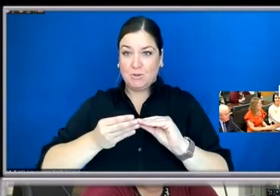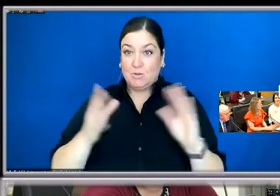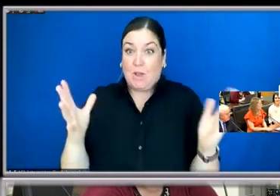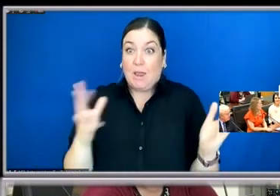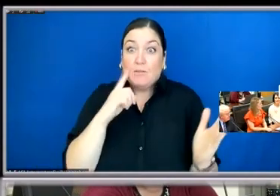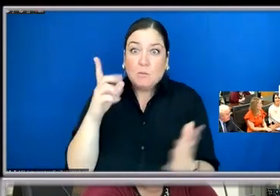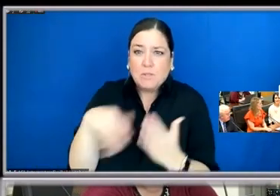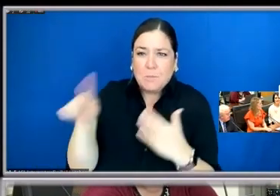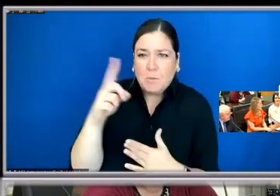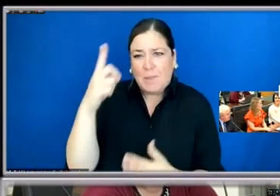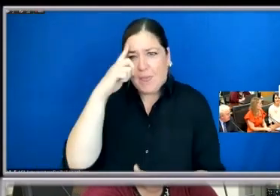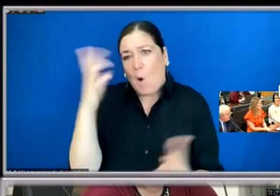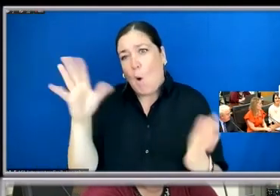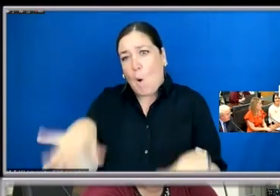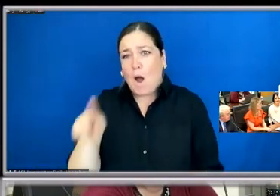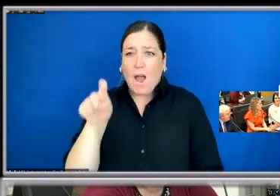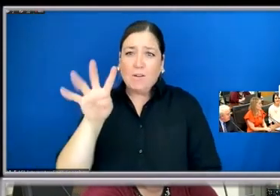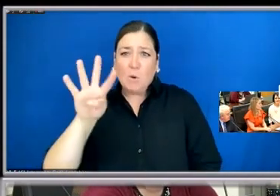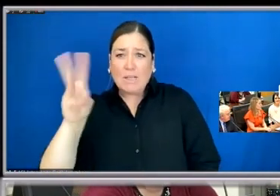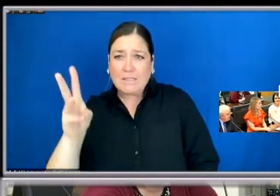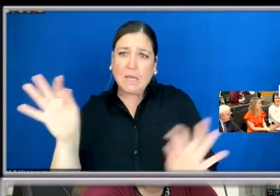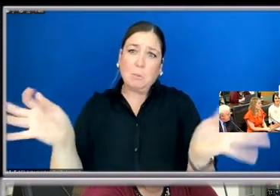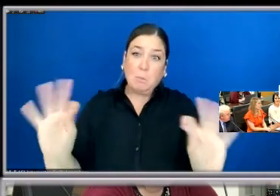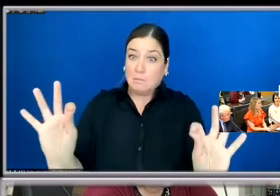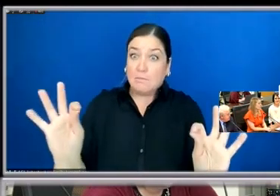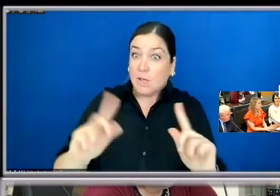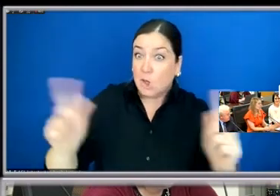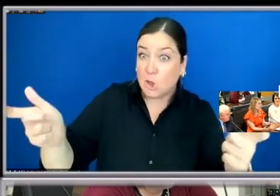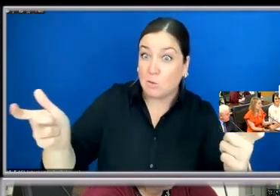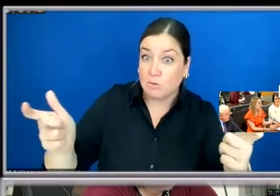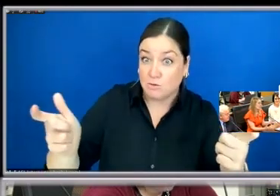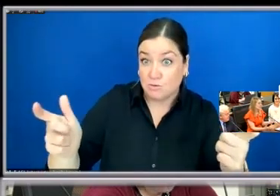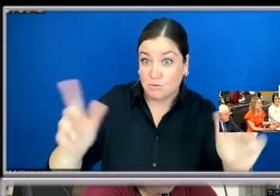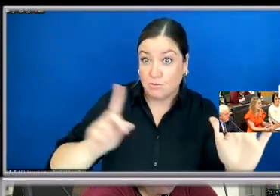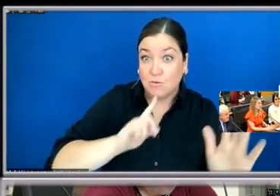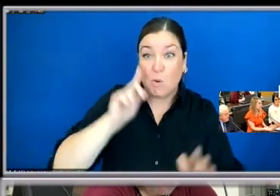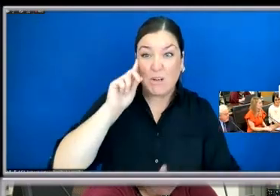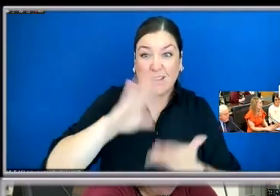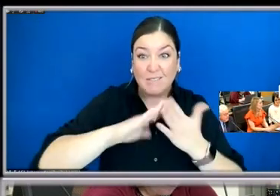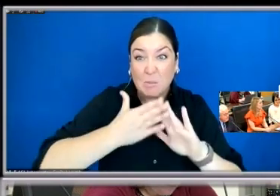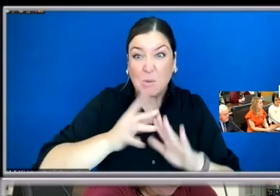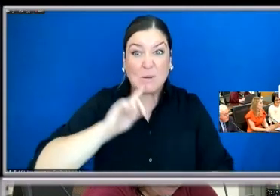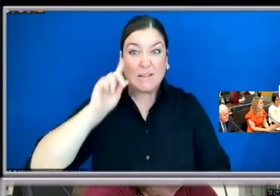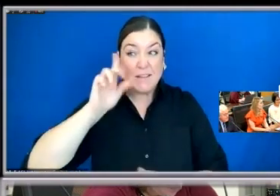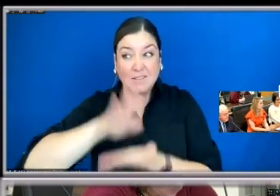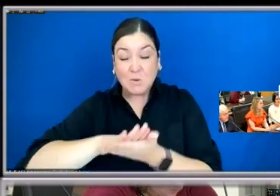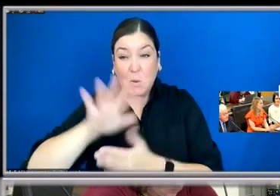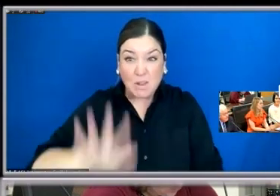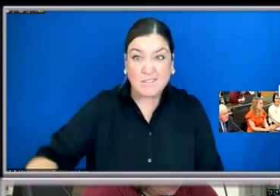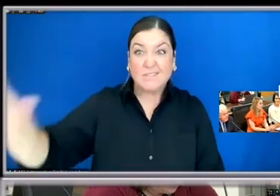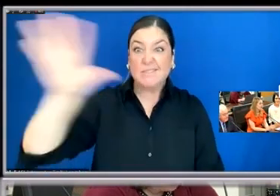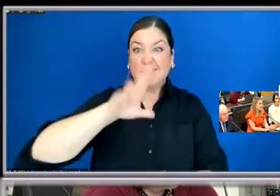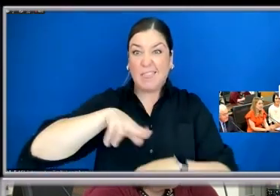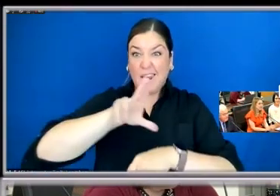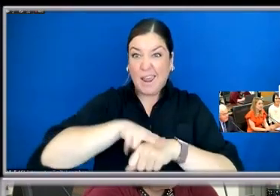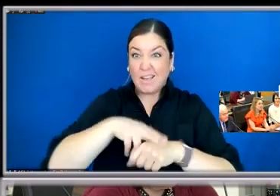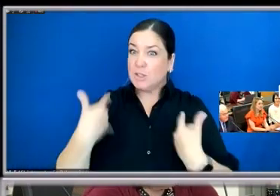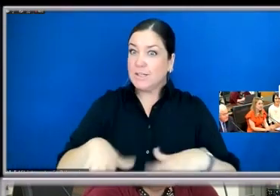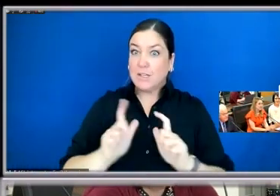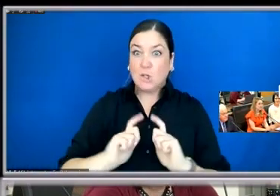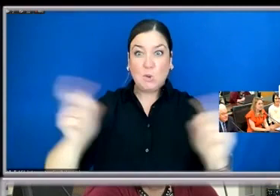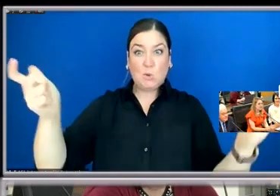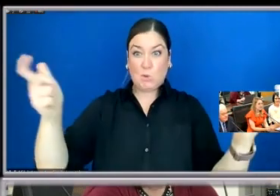you think, oh, 146 doesn't seem big. That's pretty huge. Actually, in the deaf community and deaf schools across the nation, 146 at one campus is pretty